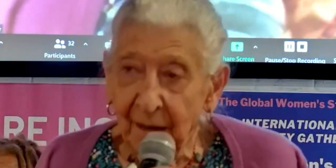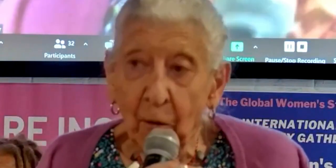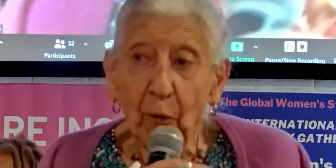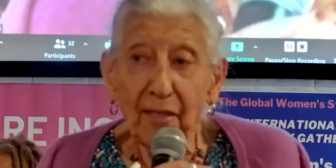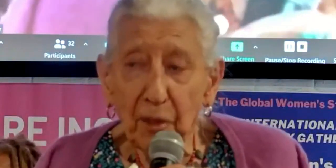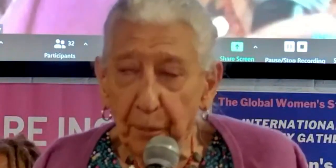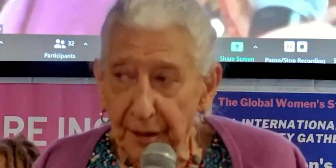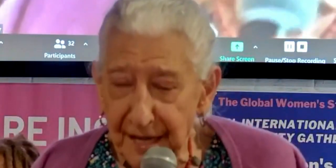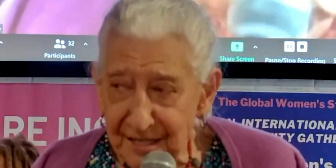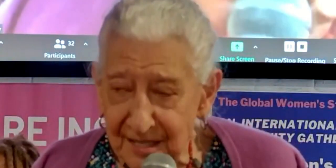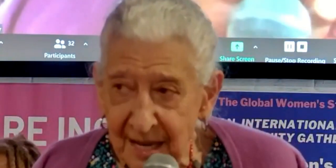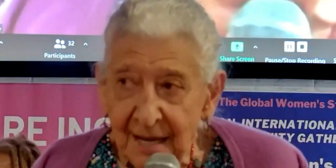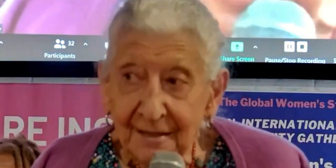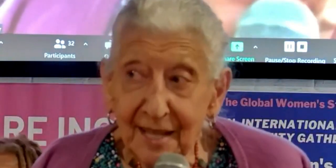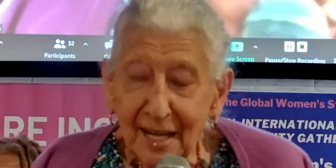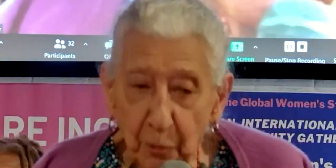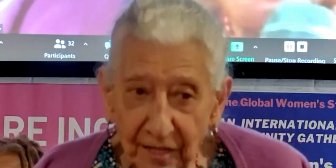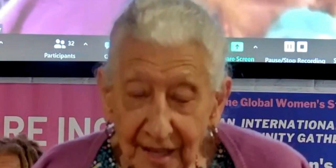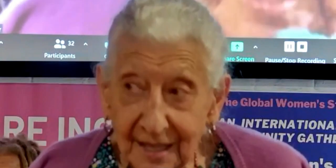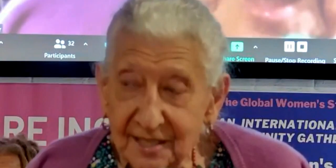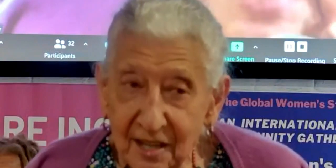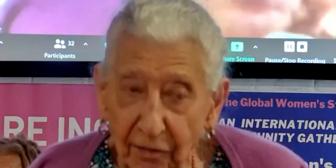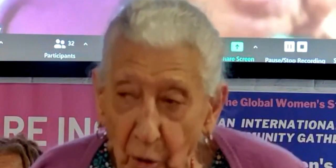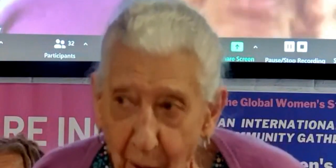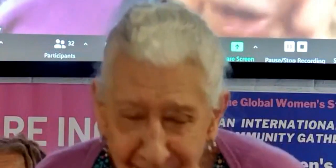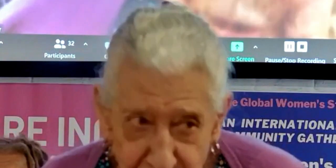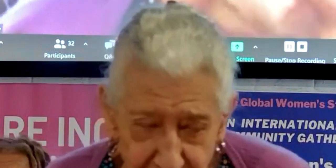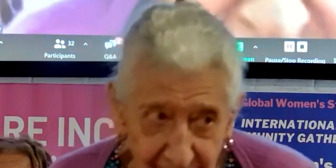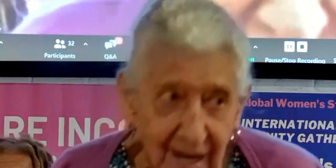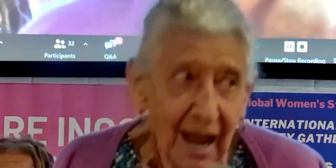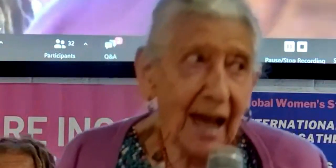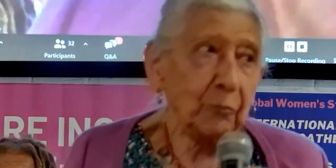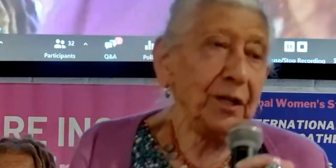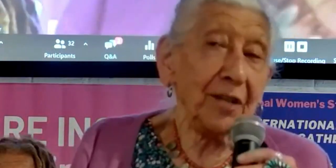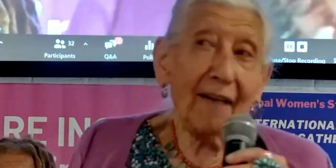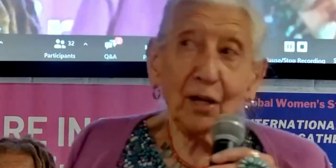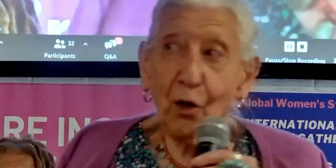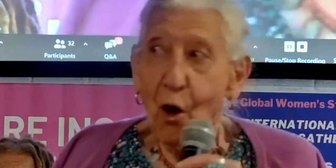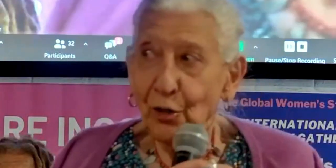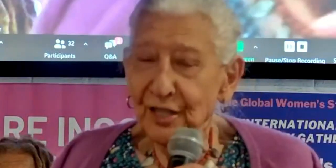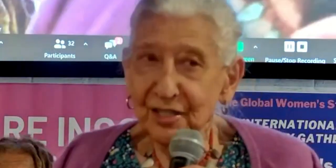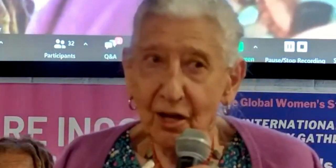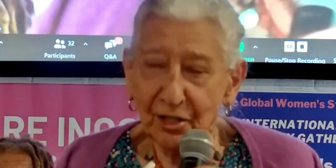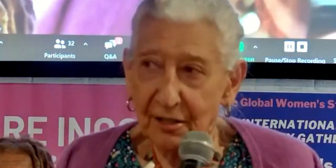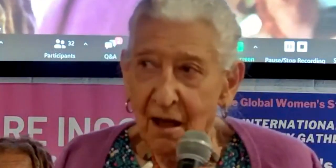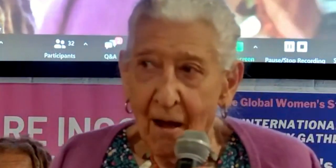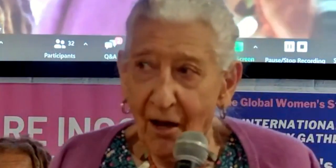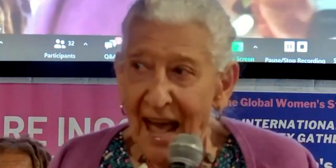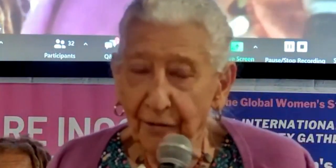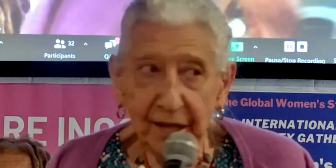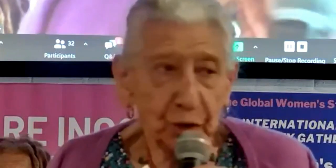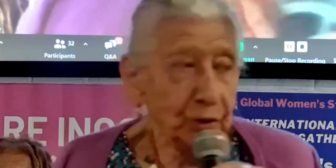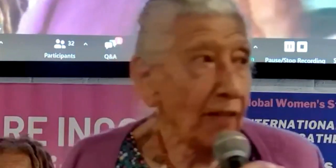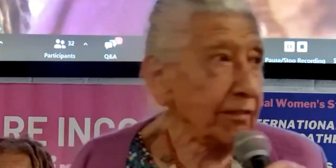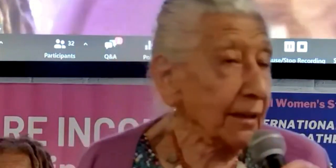woman. Whether the police deal with it is another question, and we could have a long discussion on